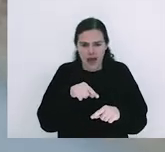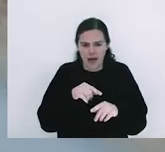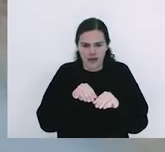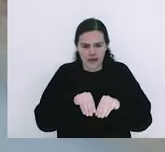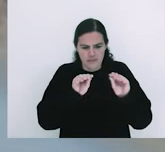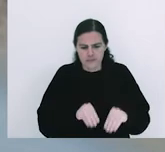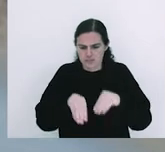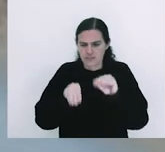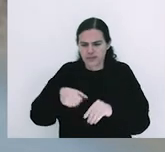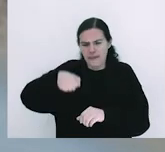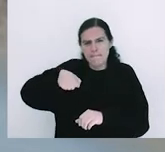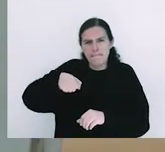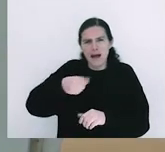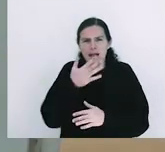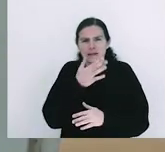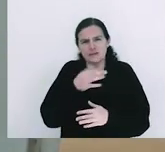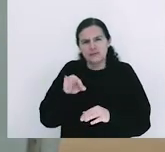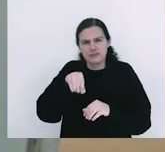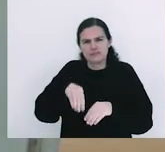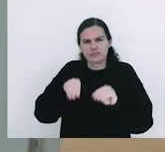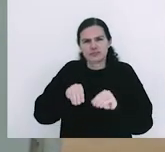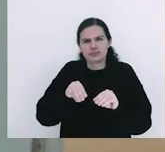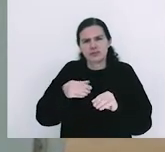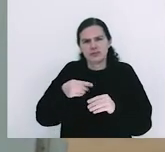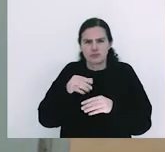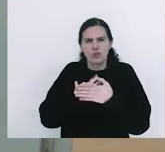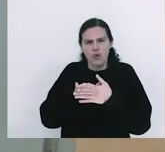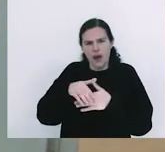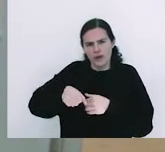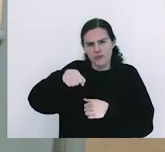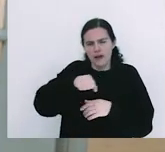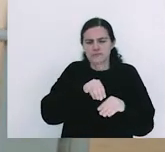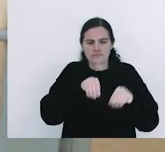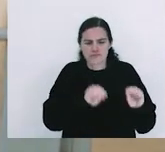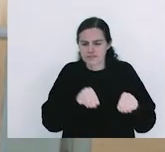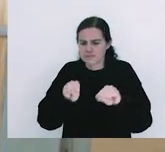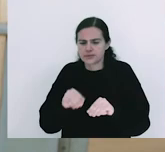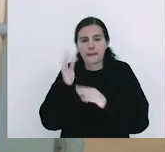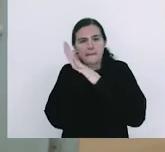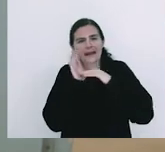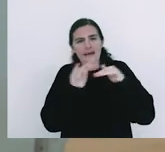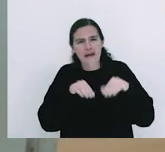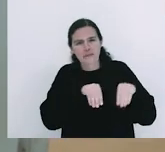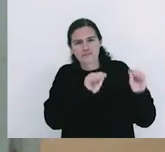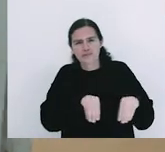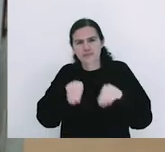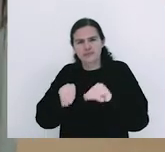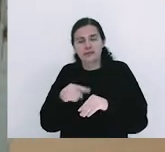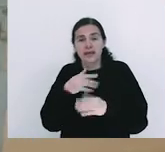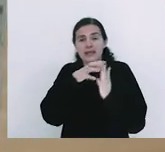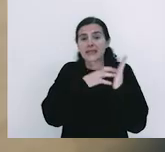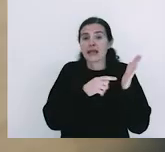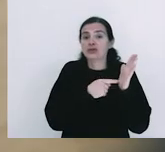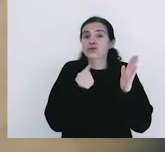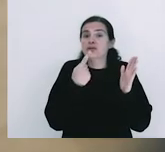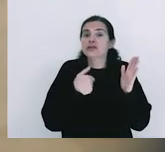bags, actually French post office bags that are covering the bed, a text that